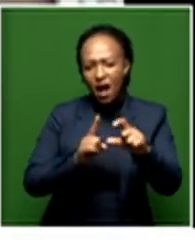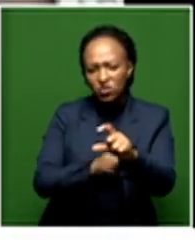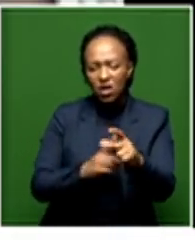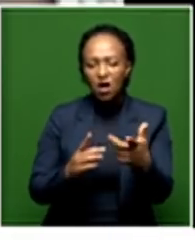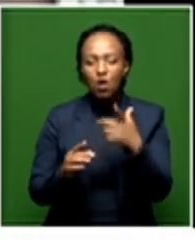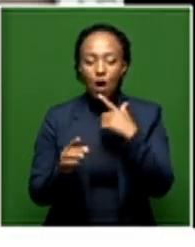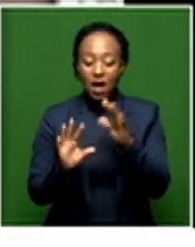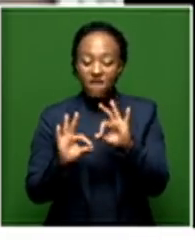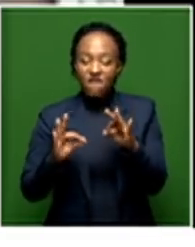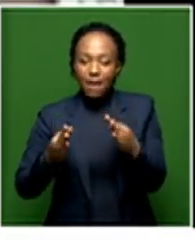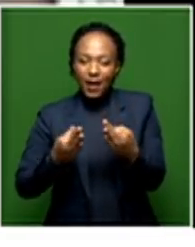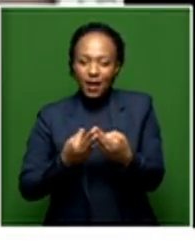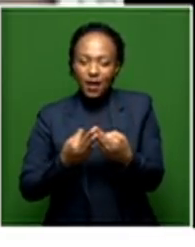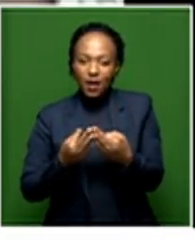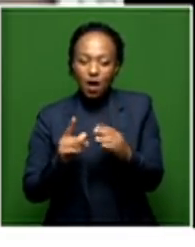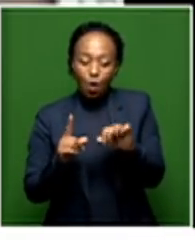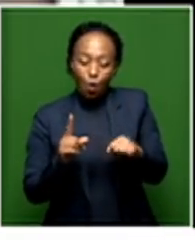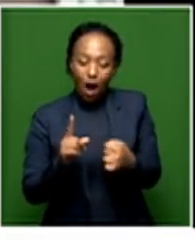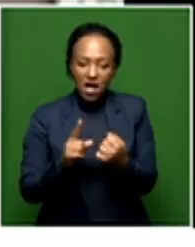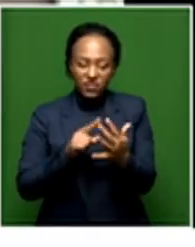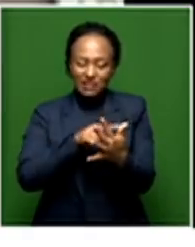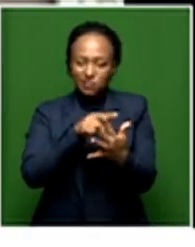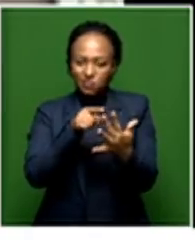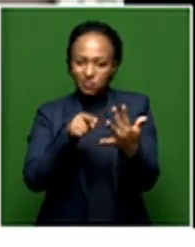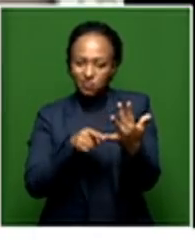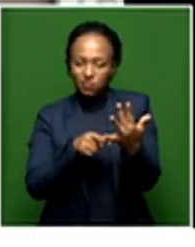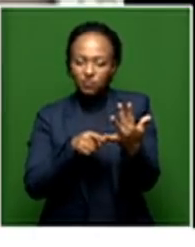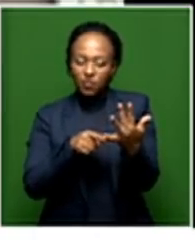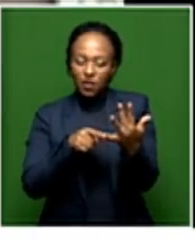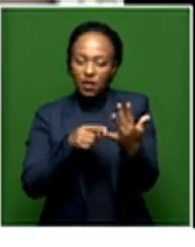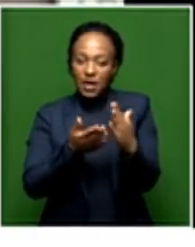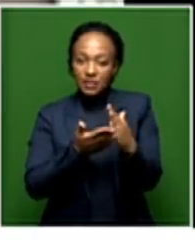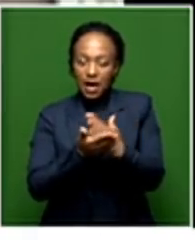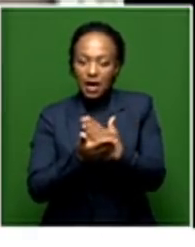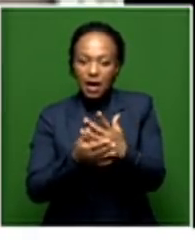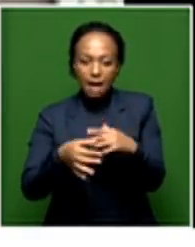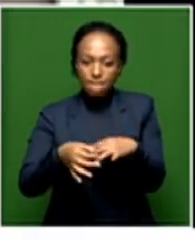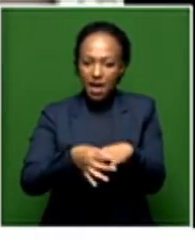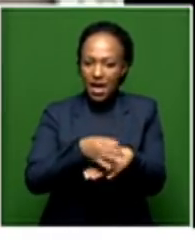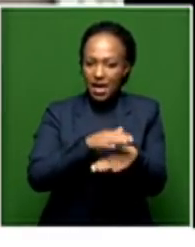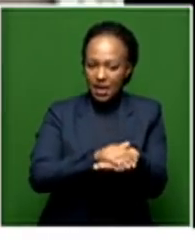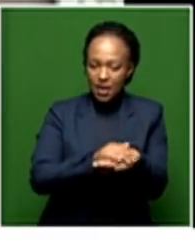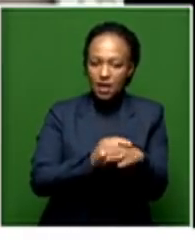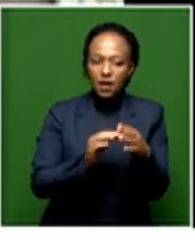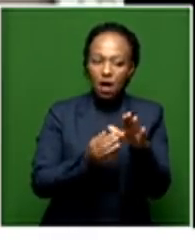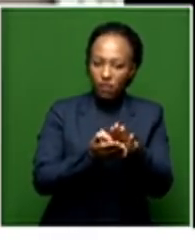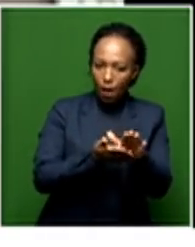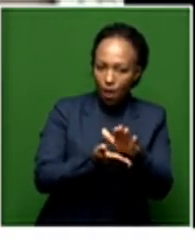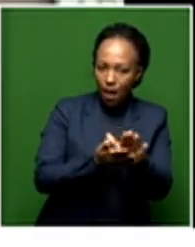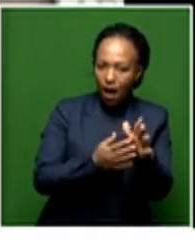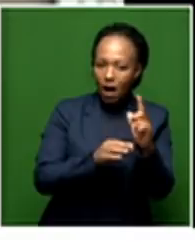polygamous household? One wife is of this particular marital system, another is of